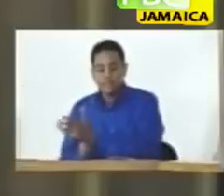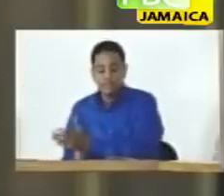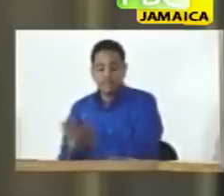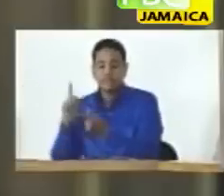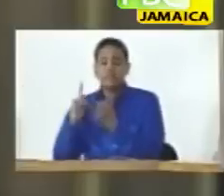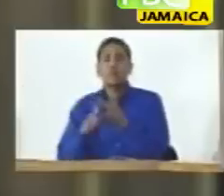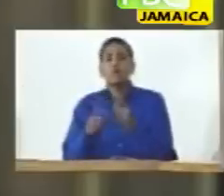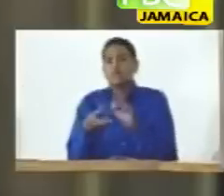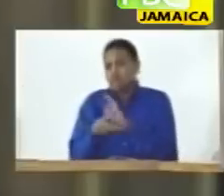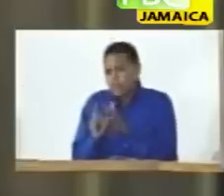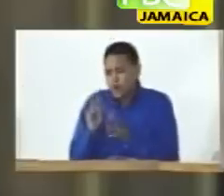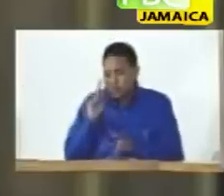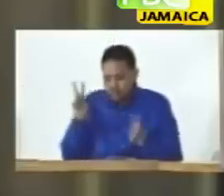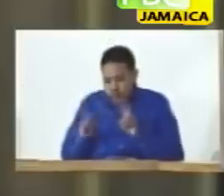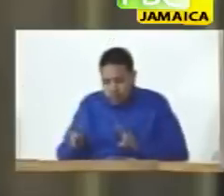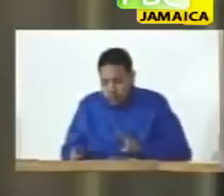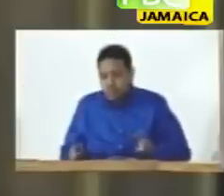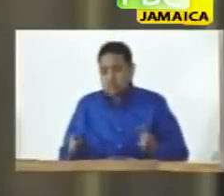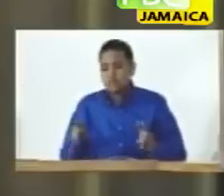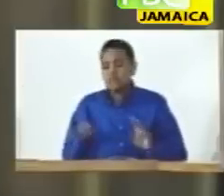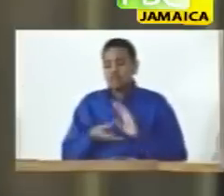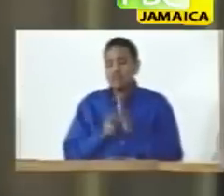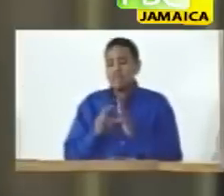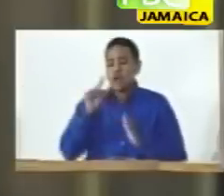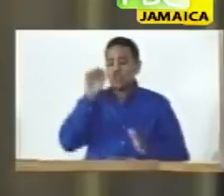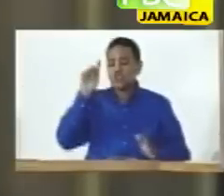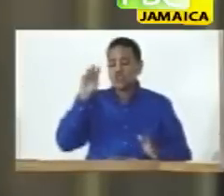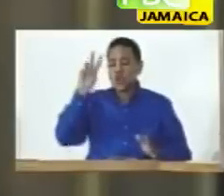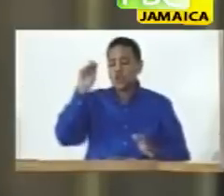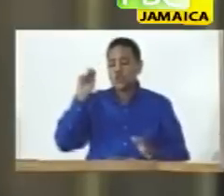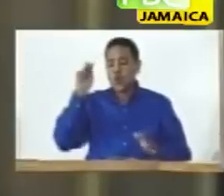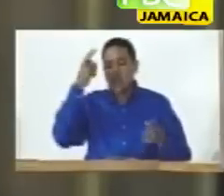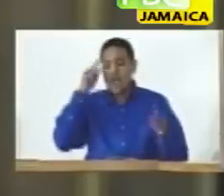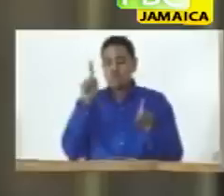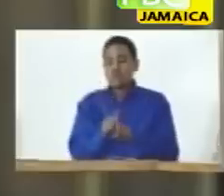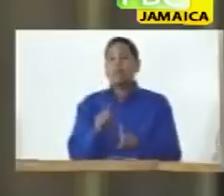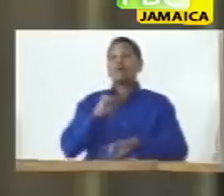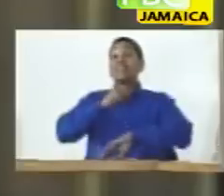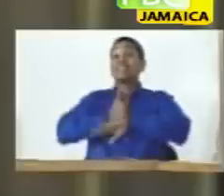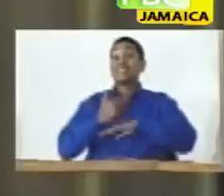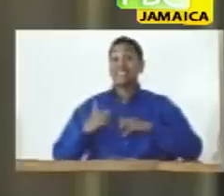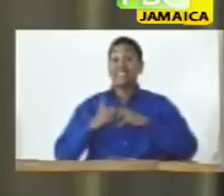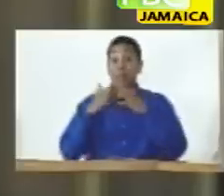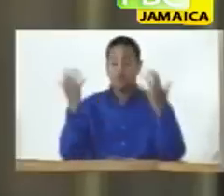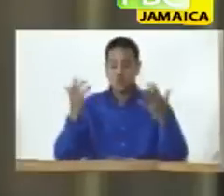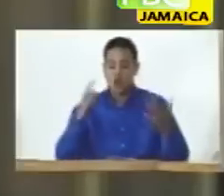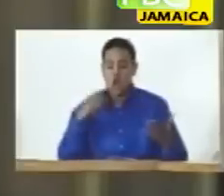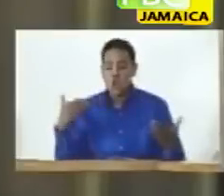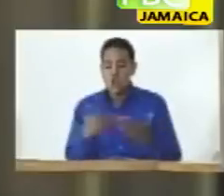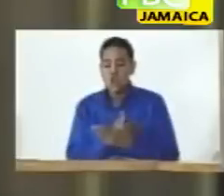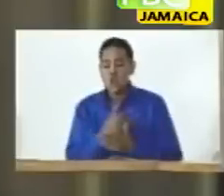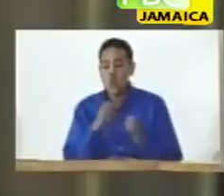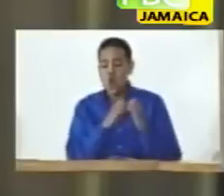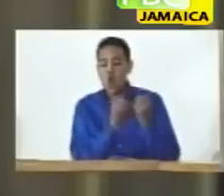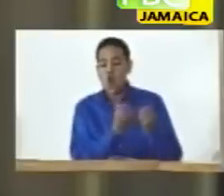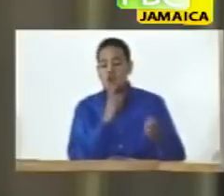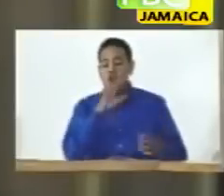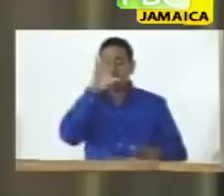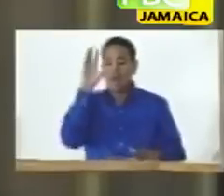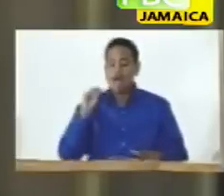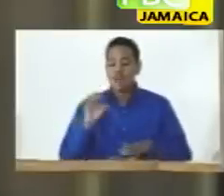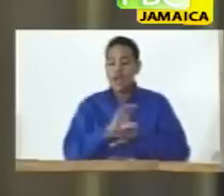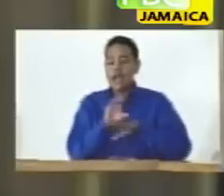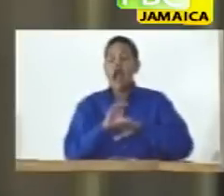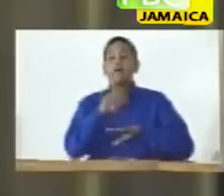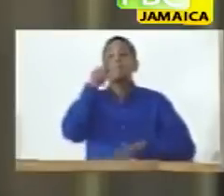signing and ratifying the revised Georgetown Agreement on the establishment of the new Organization of the African,